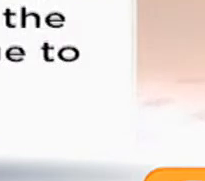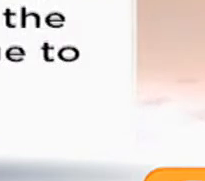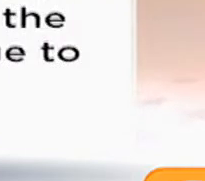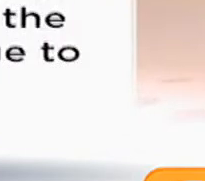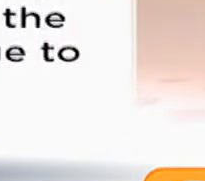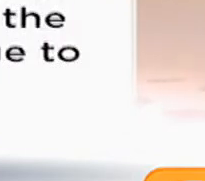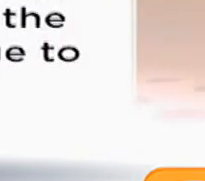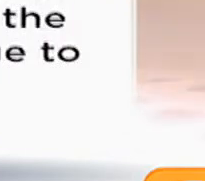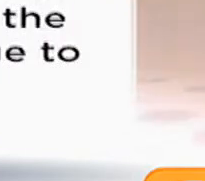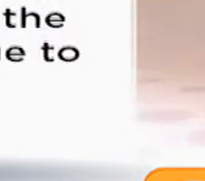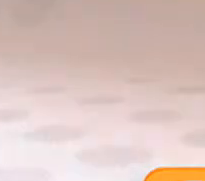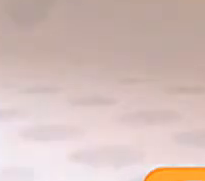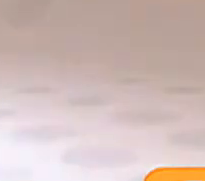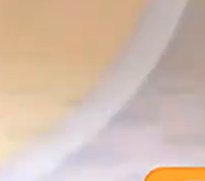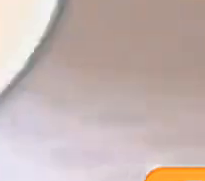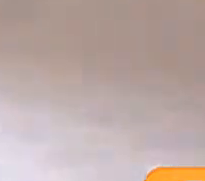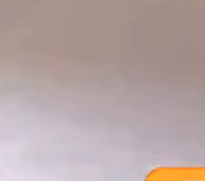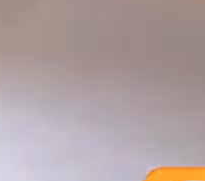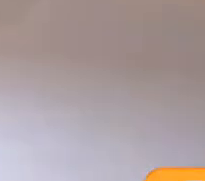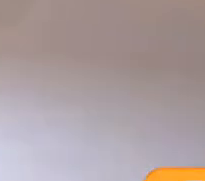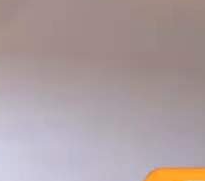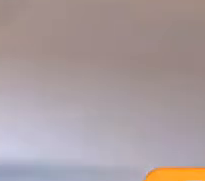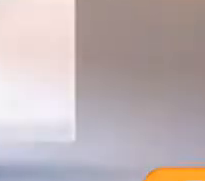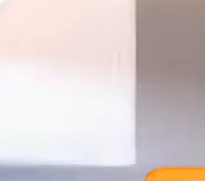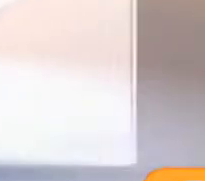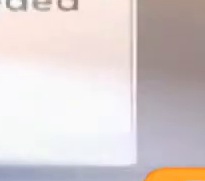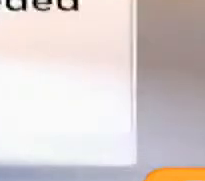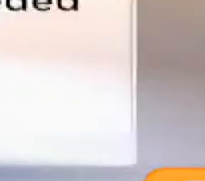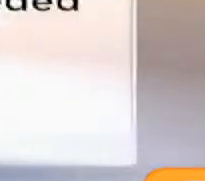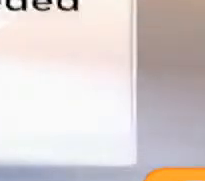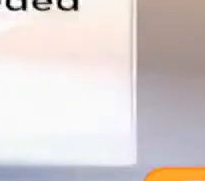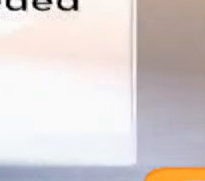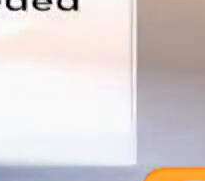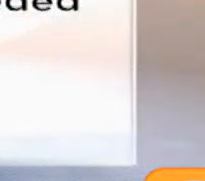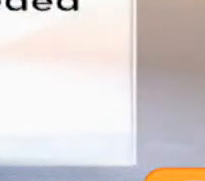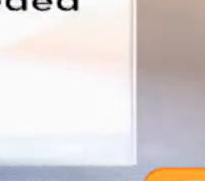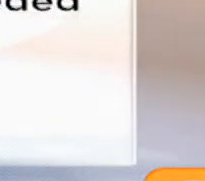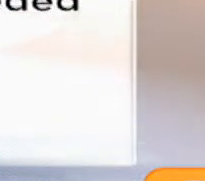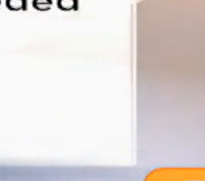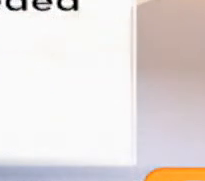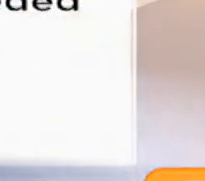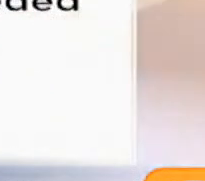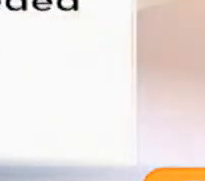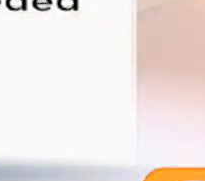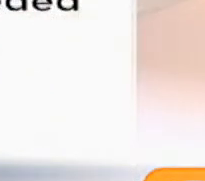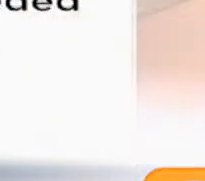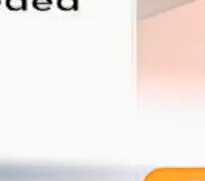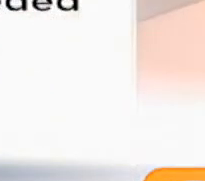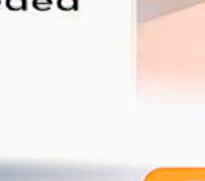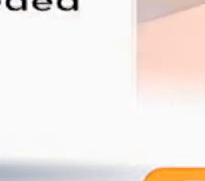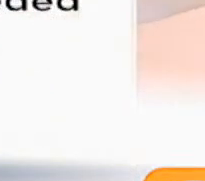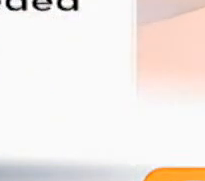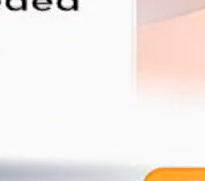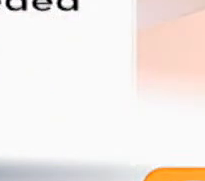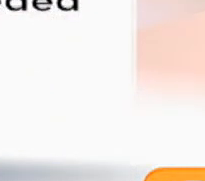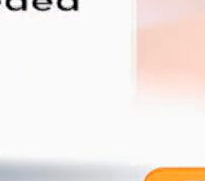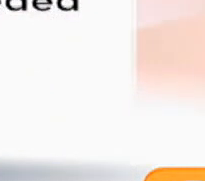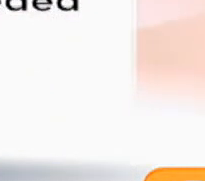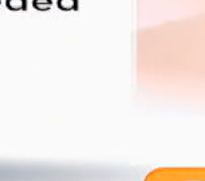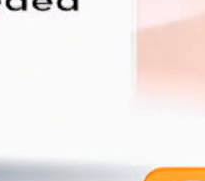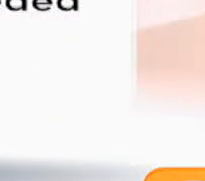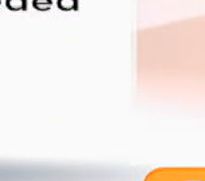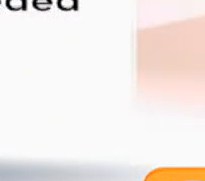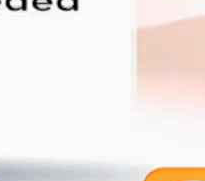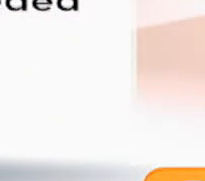neck portal is strange to many. Okay. Bravin says, I think CBC only focuses on immediate